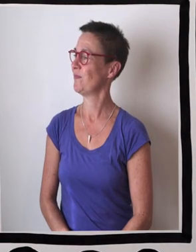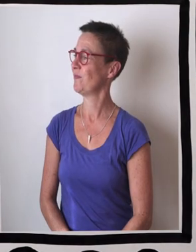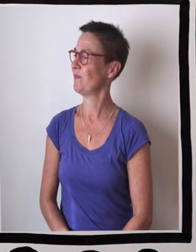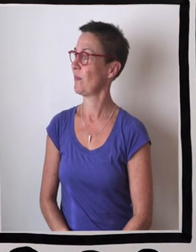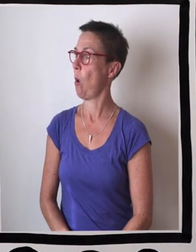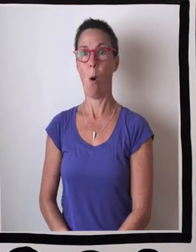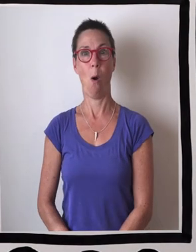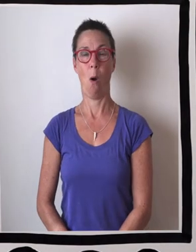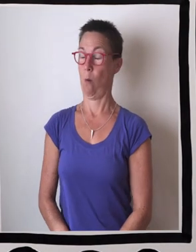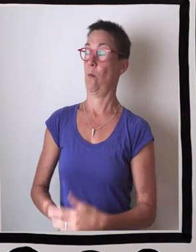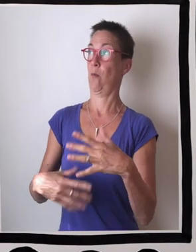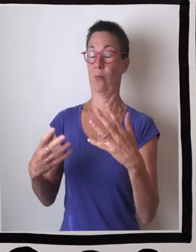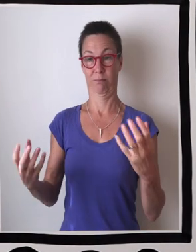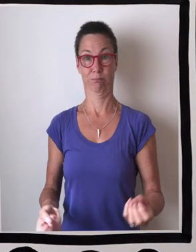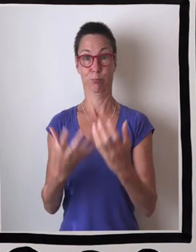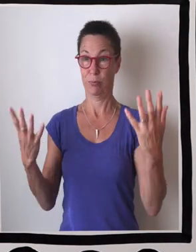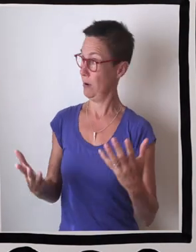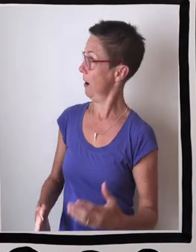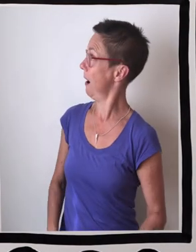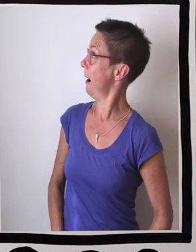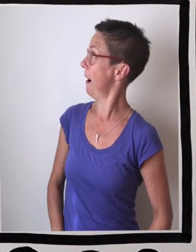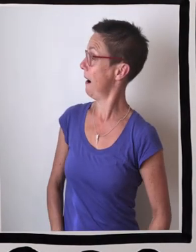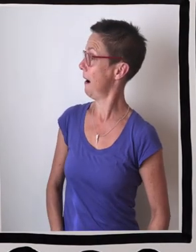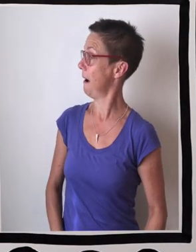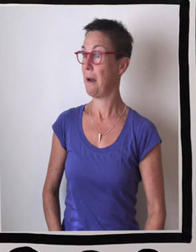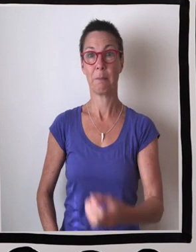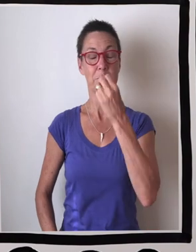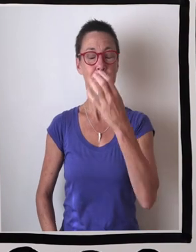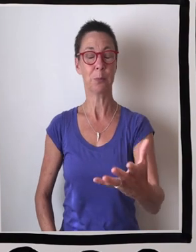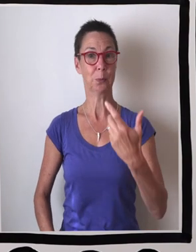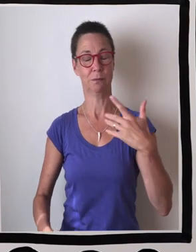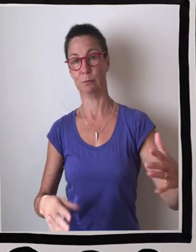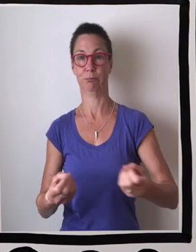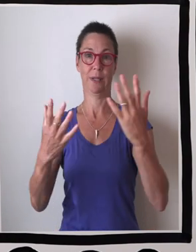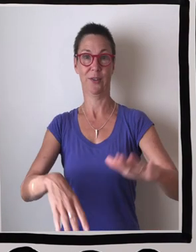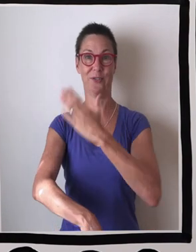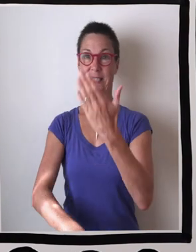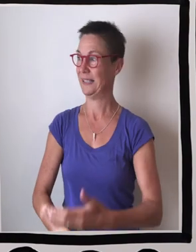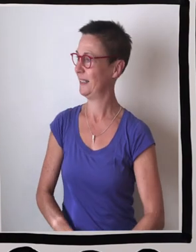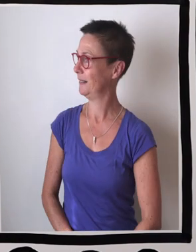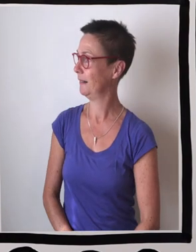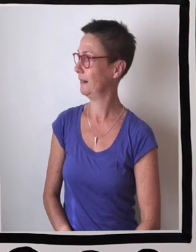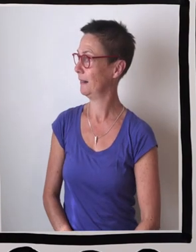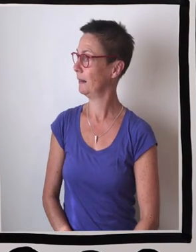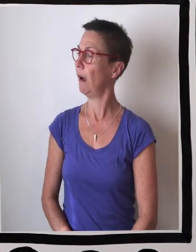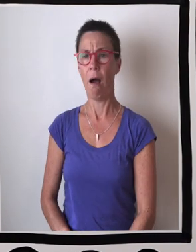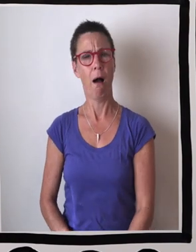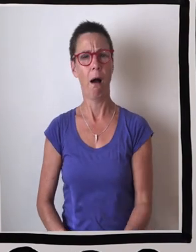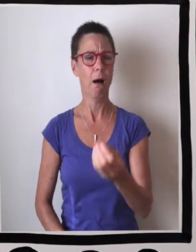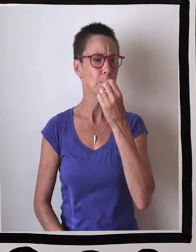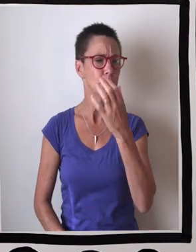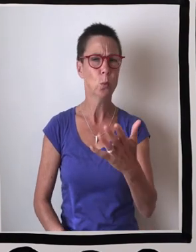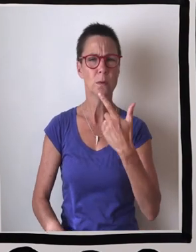Oh. Wow, would you look at that? Beautiful iridescent green. It looks like a perfectly